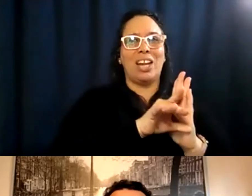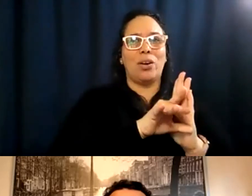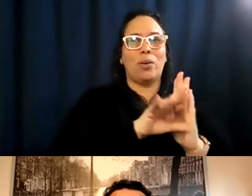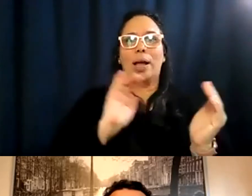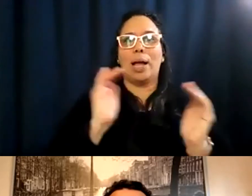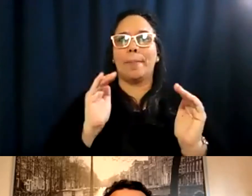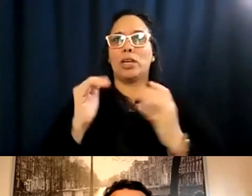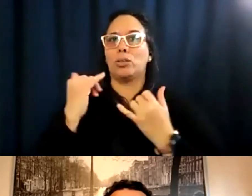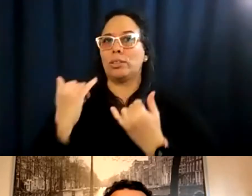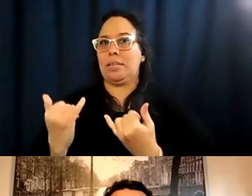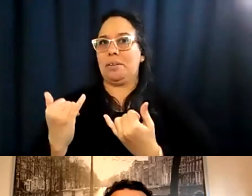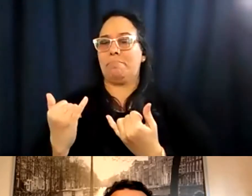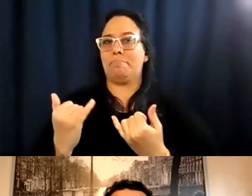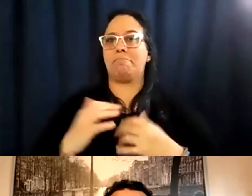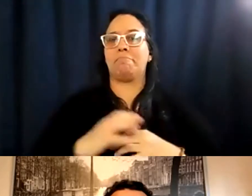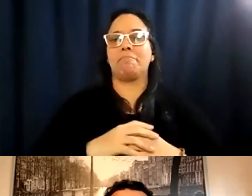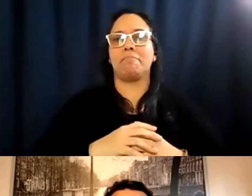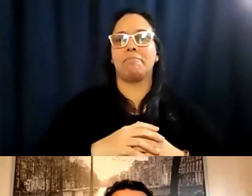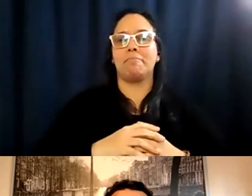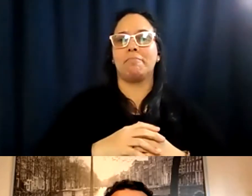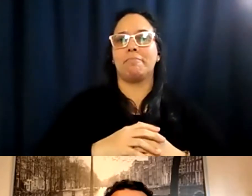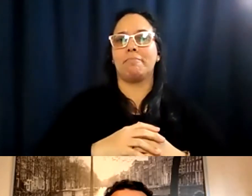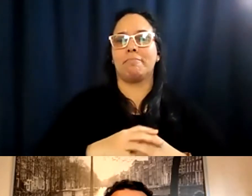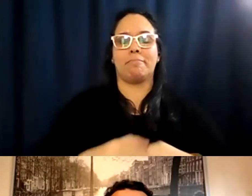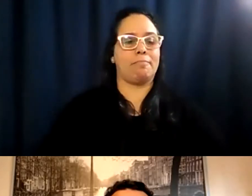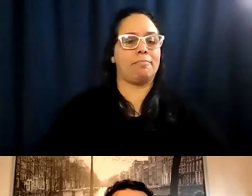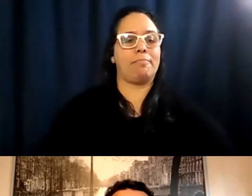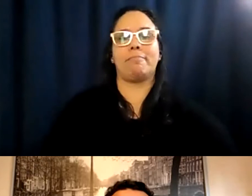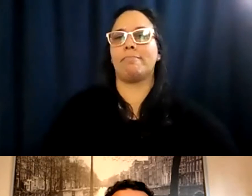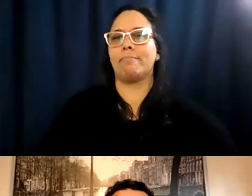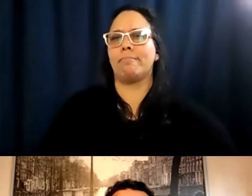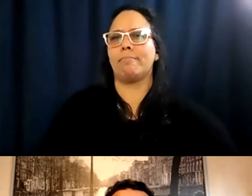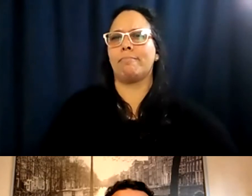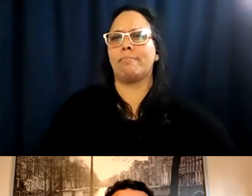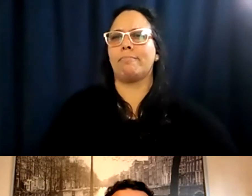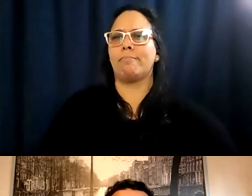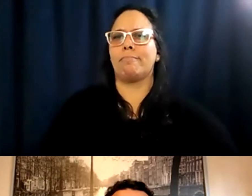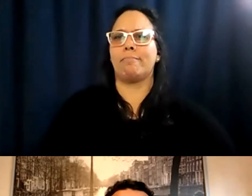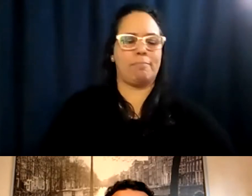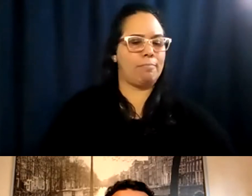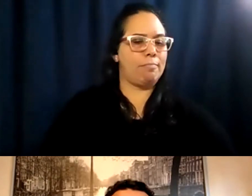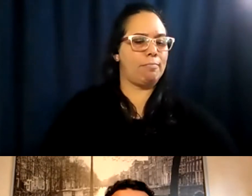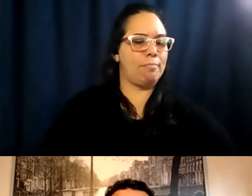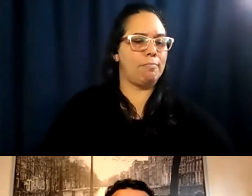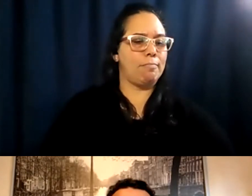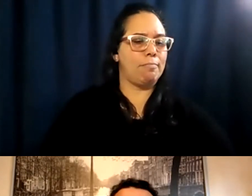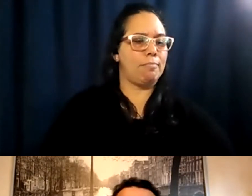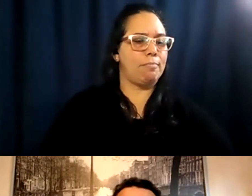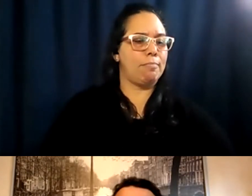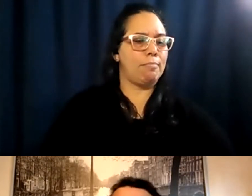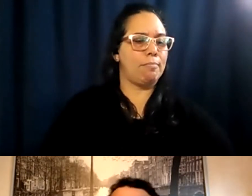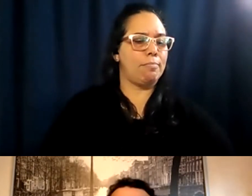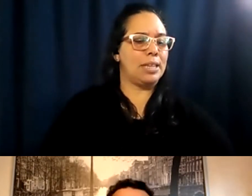I'll give a few moments to come up with some answers or put them in the chat.